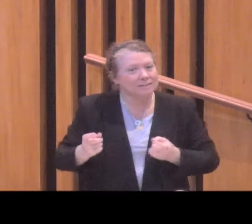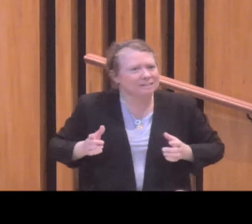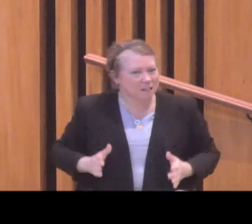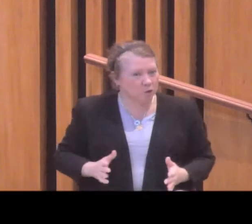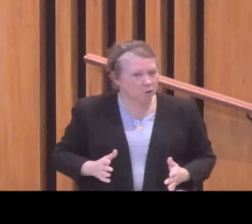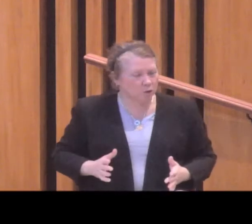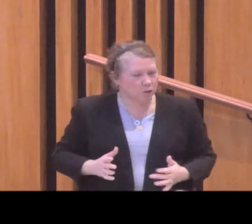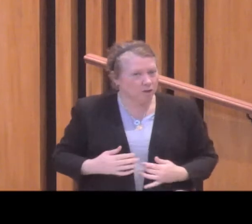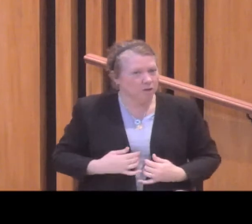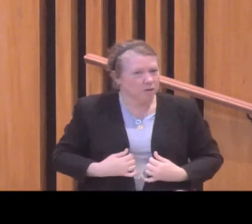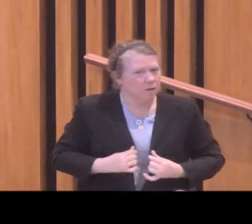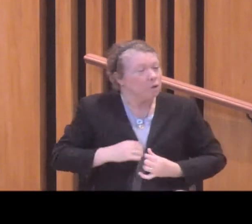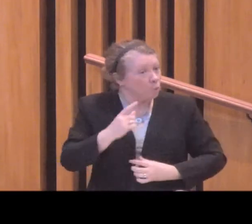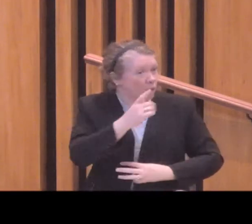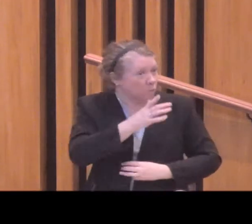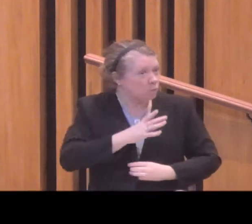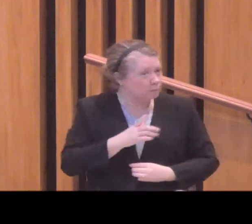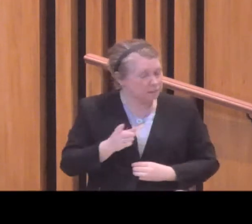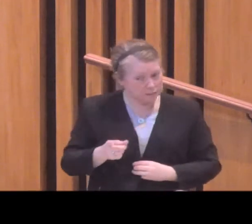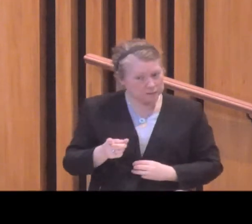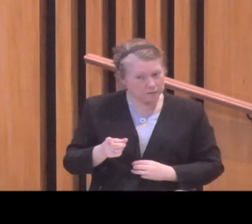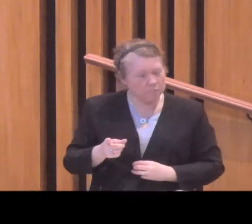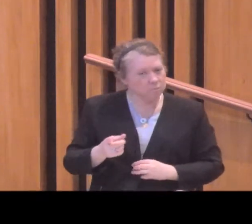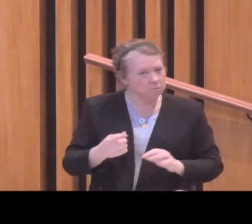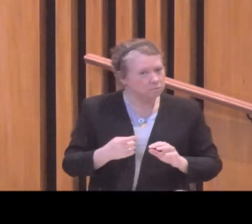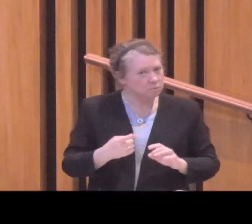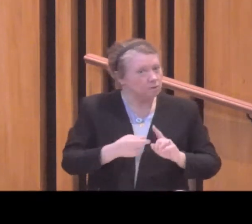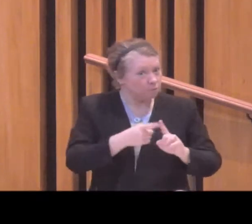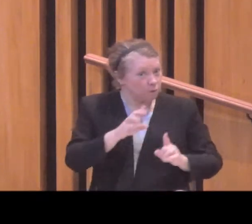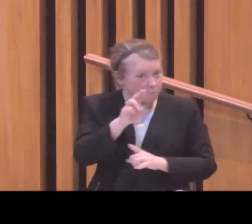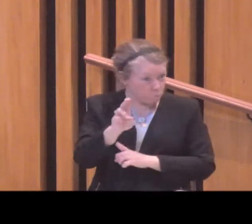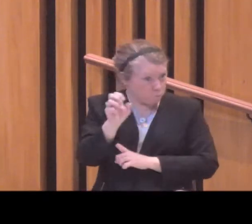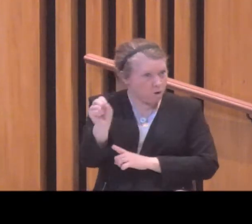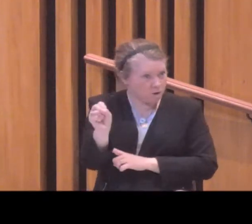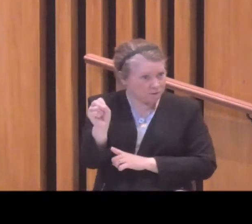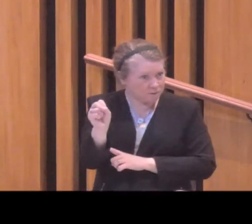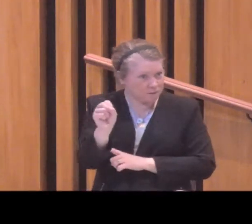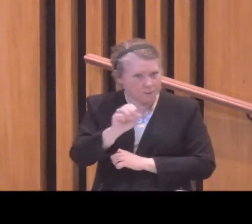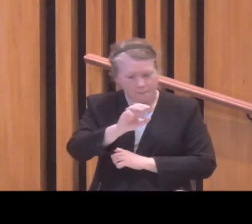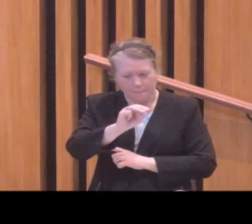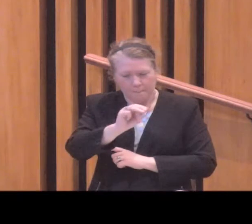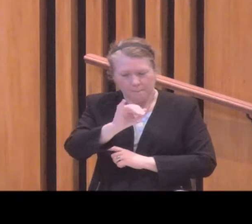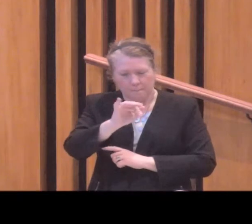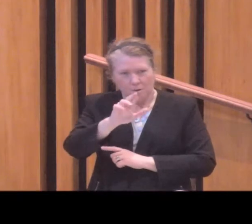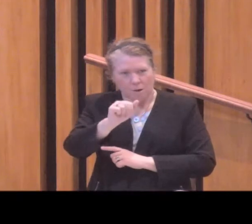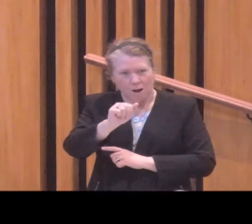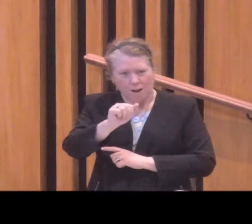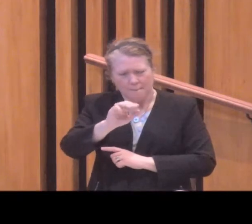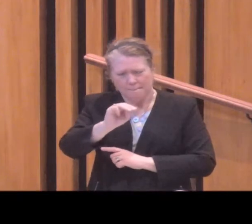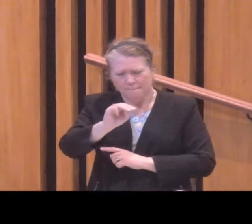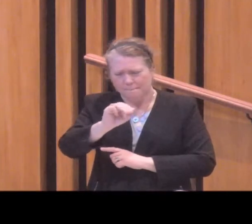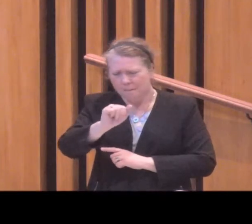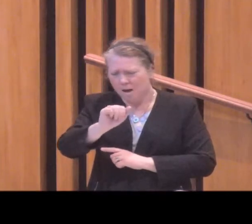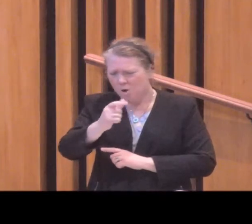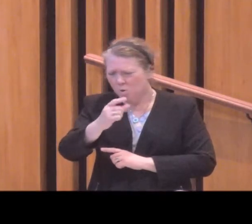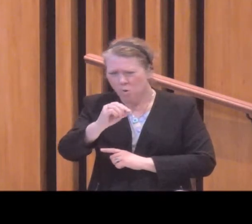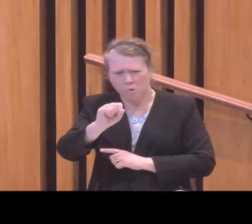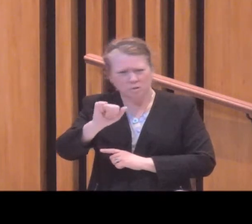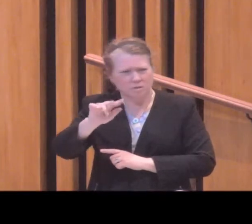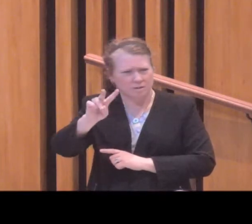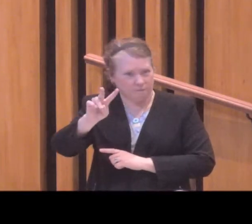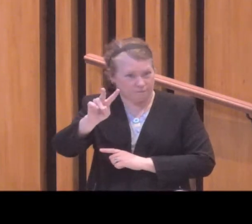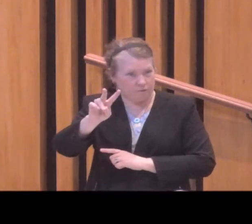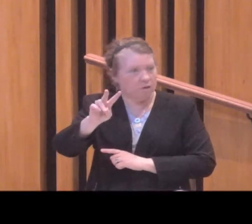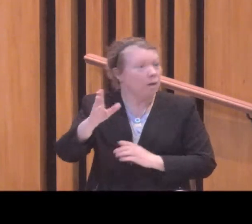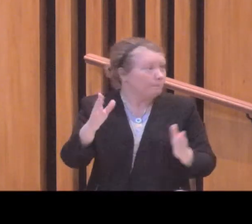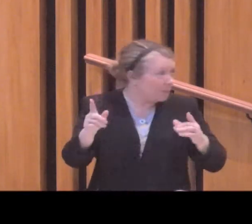the women ice skaters that represent the United States, Mirai Nagasu. Perhaps you heard the